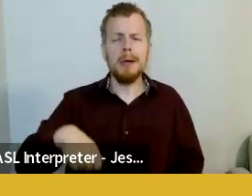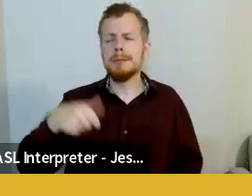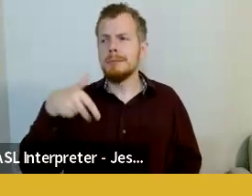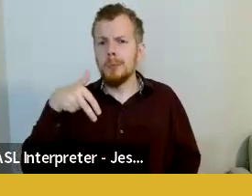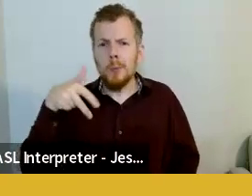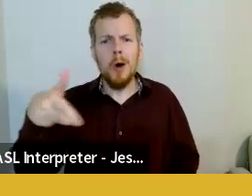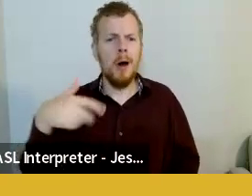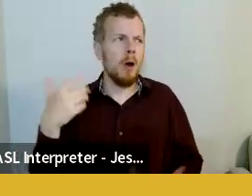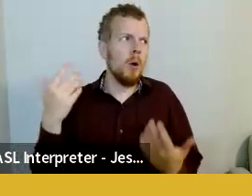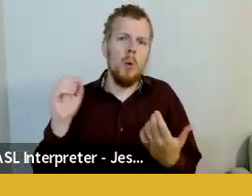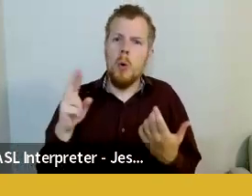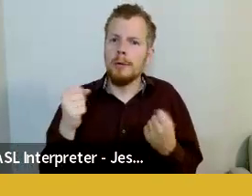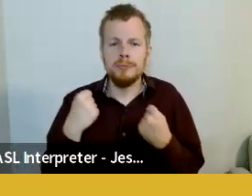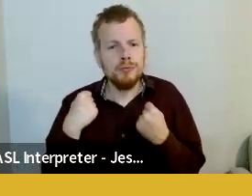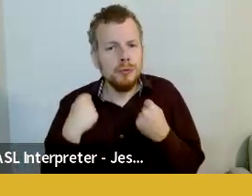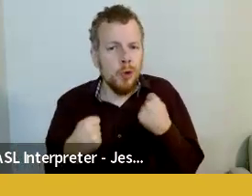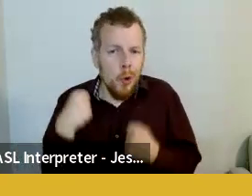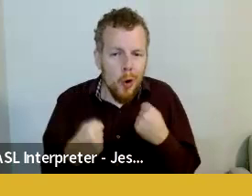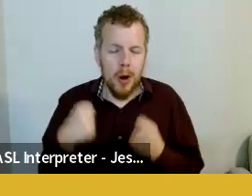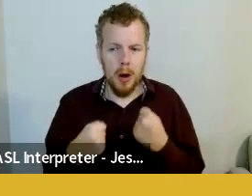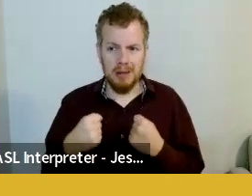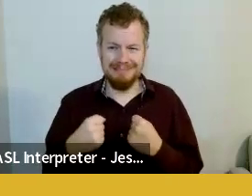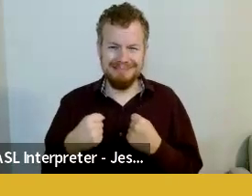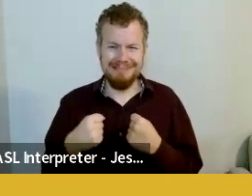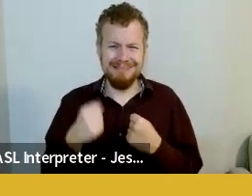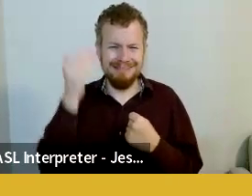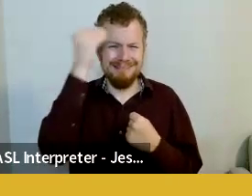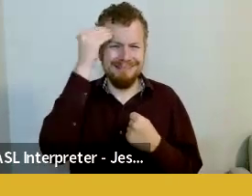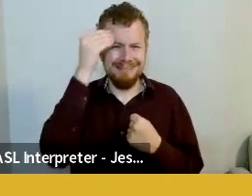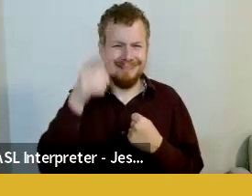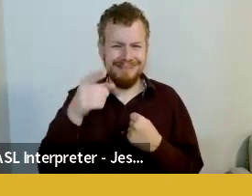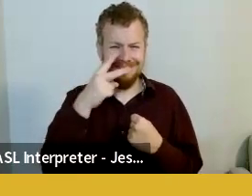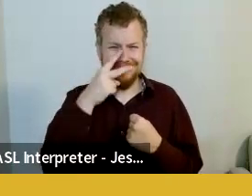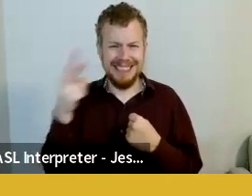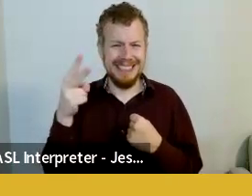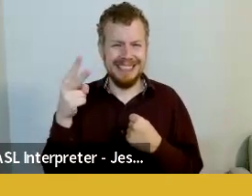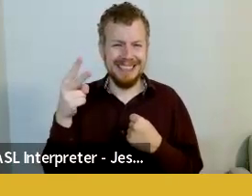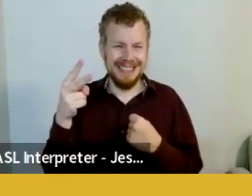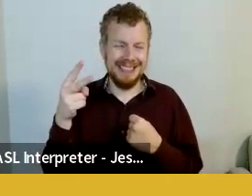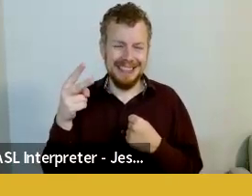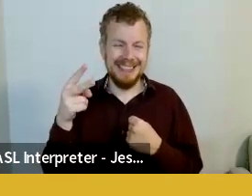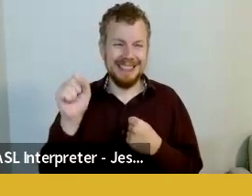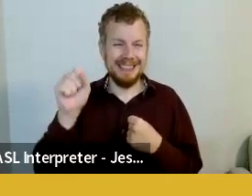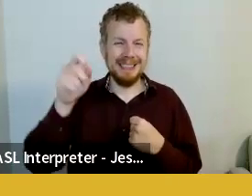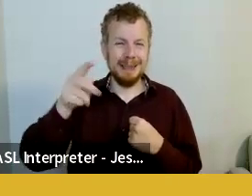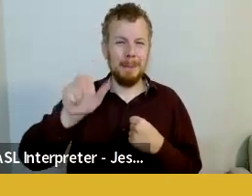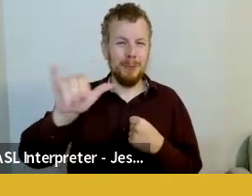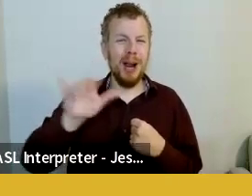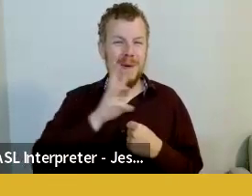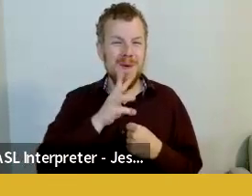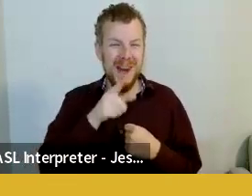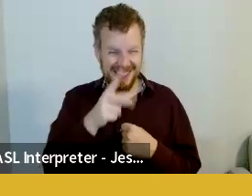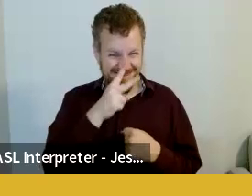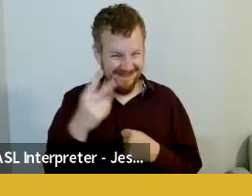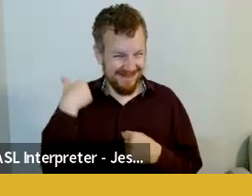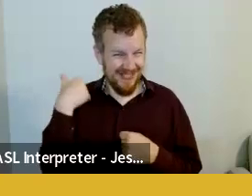driving. But one thing I know that we all most likely can relate on is we do come across a lot of spray grounds when we're traveling through the city, right?